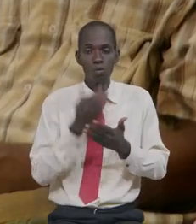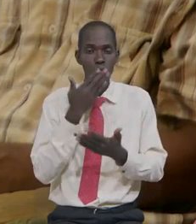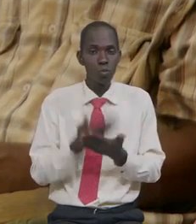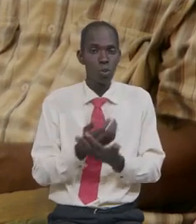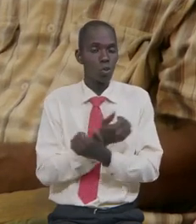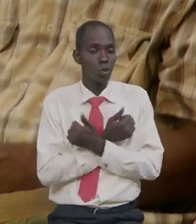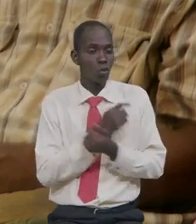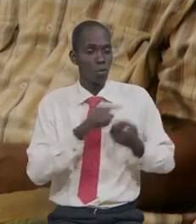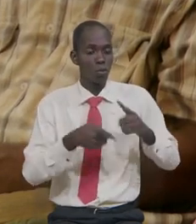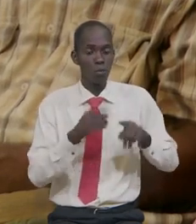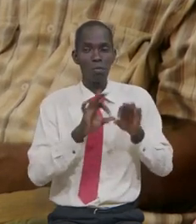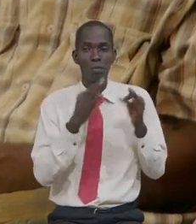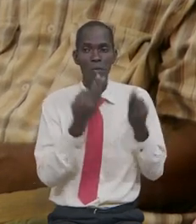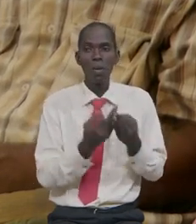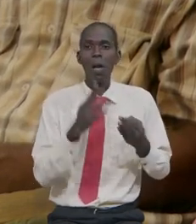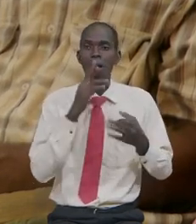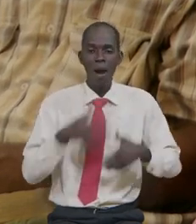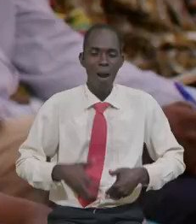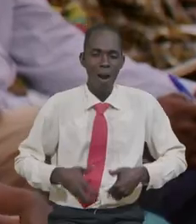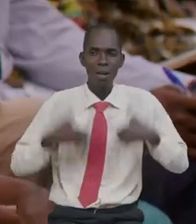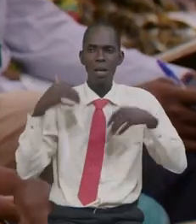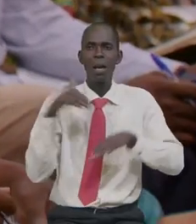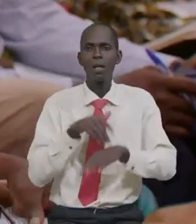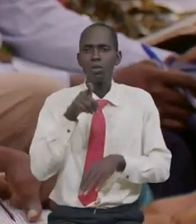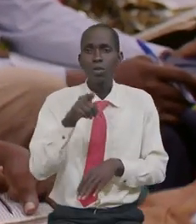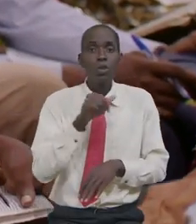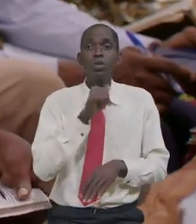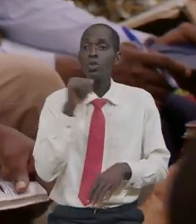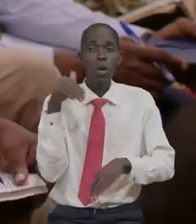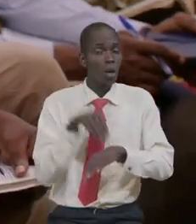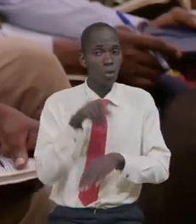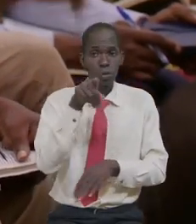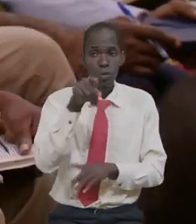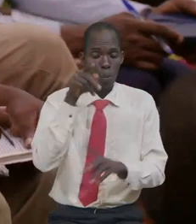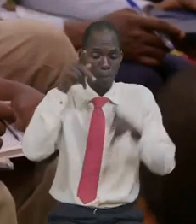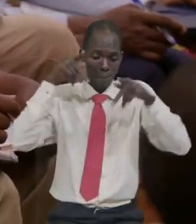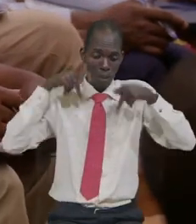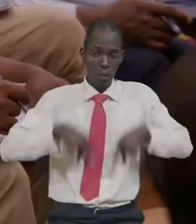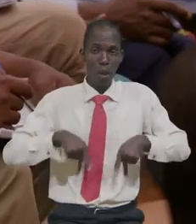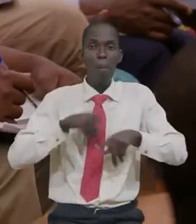you, not because of you, but because of your new life.